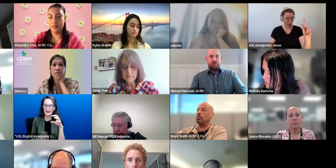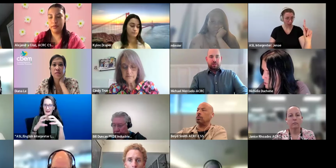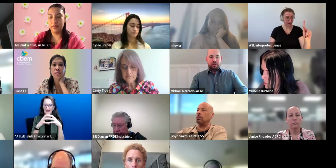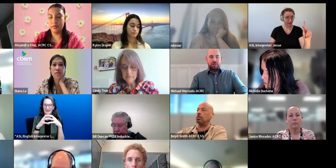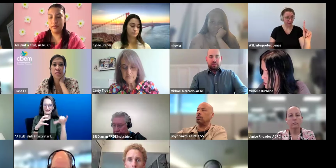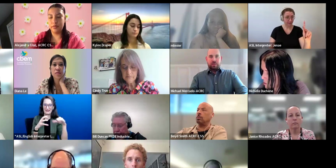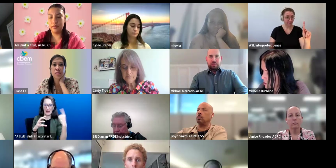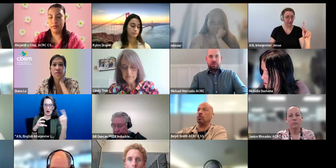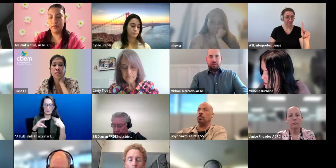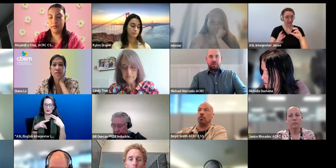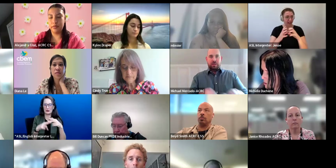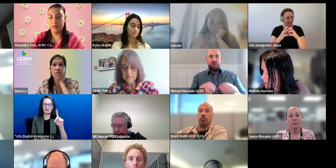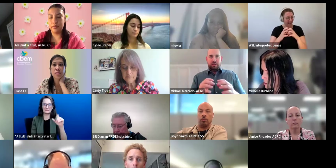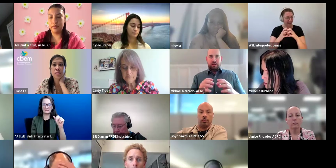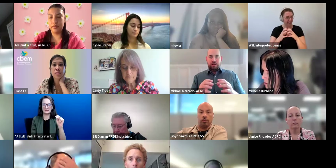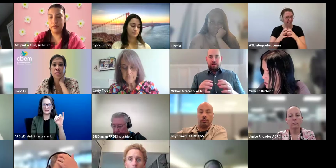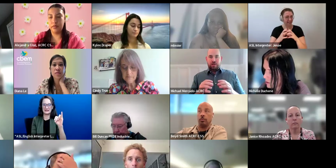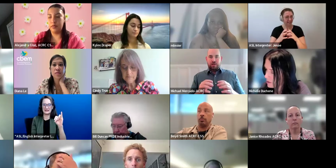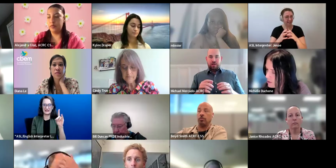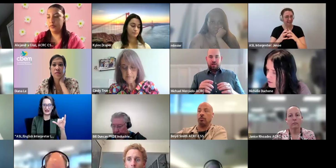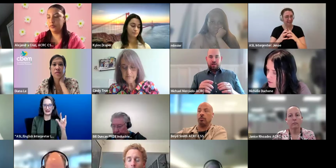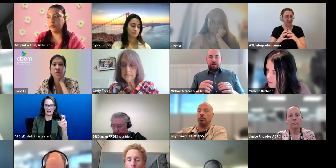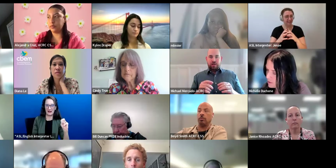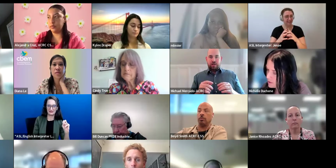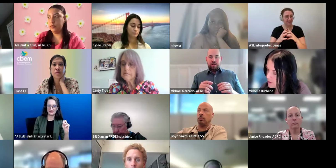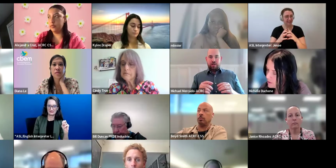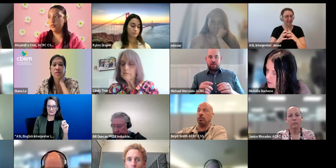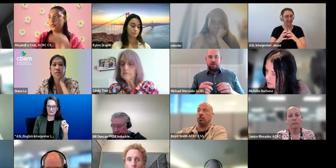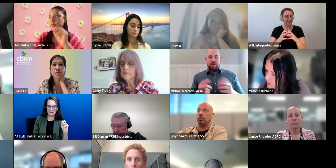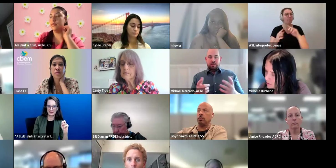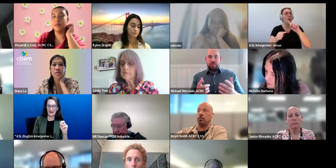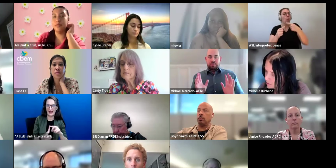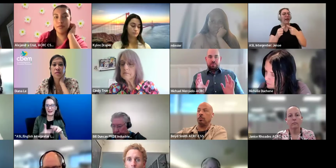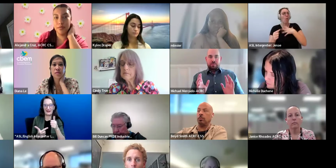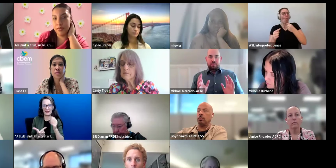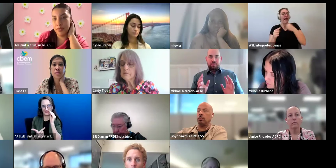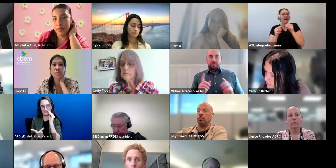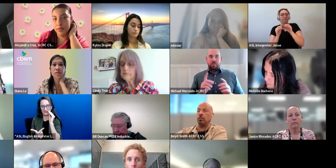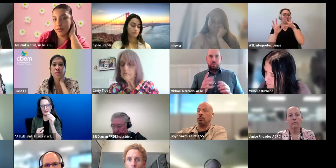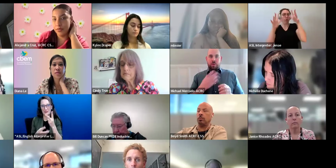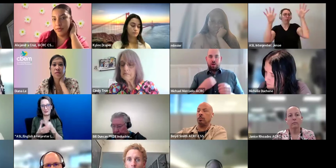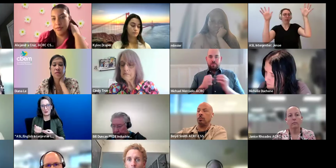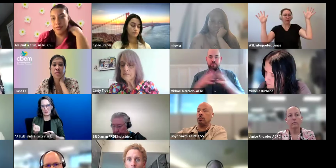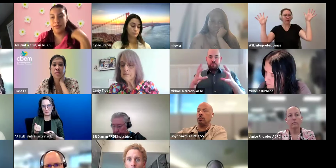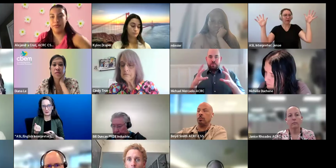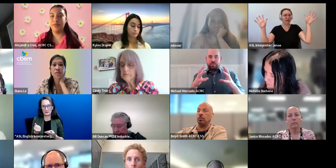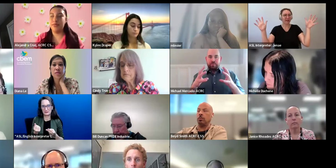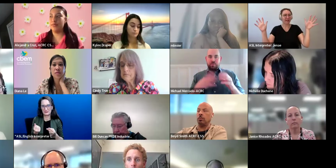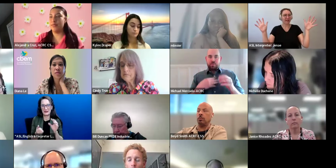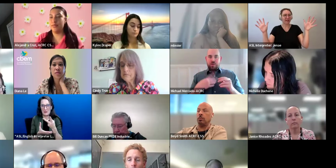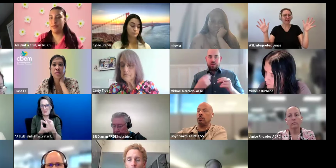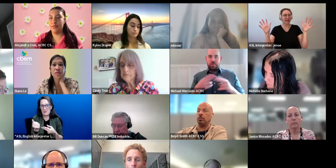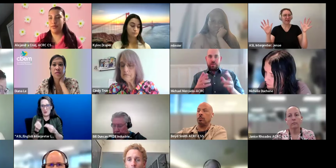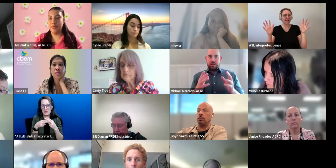All right, good morning, folks. Today is May 16th, 2025. My name is John Decker, the Director of Community Services at